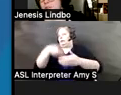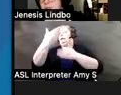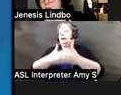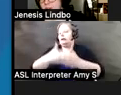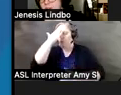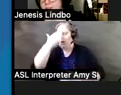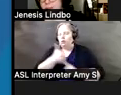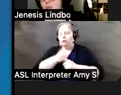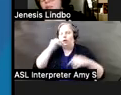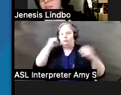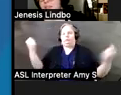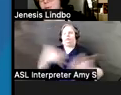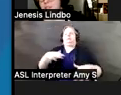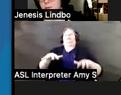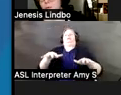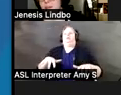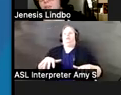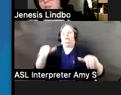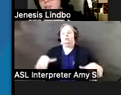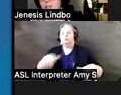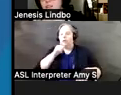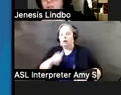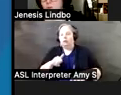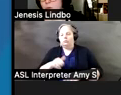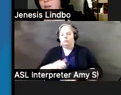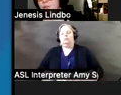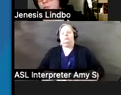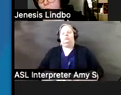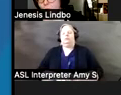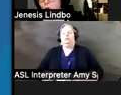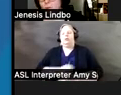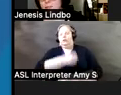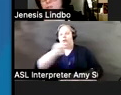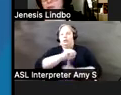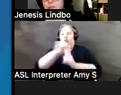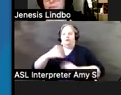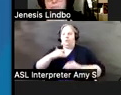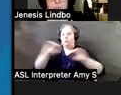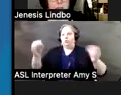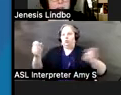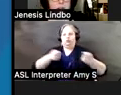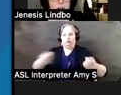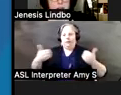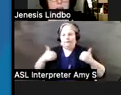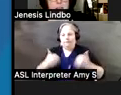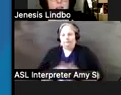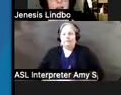you aren't startled and put in a situation where you don't have control over a situation.